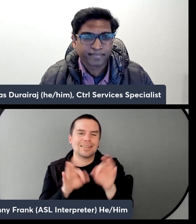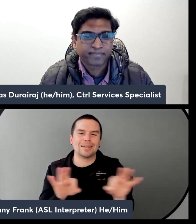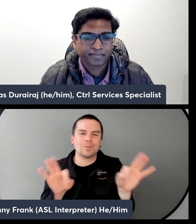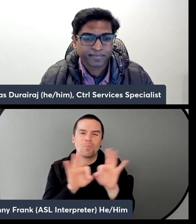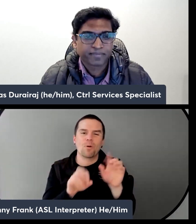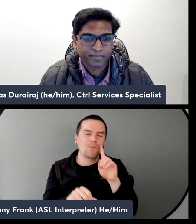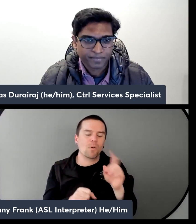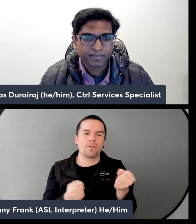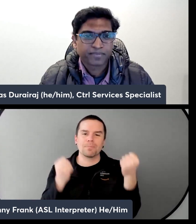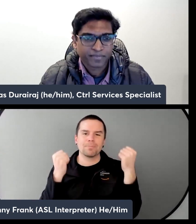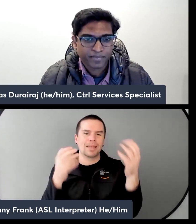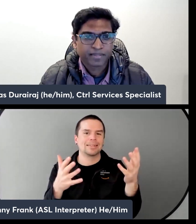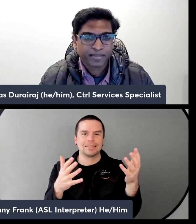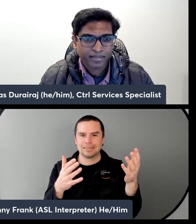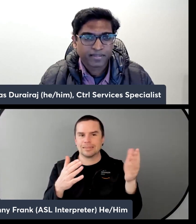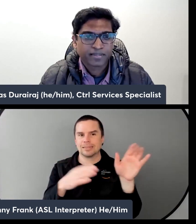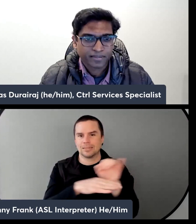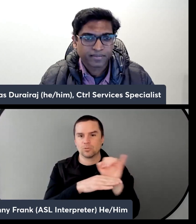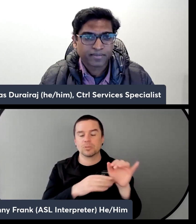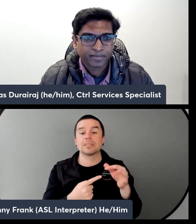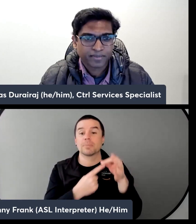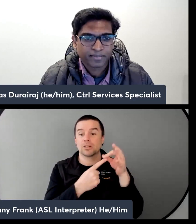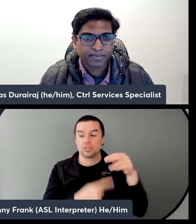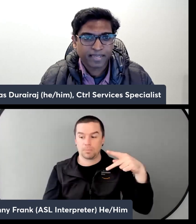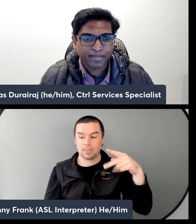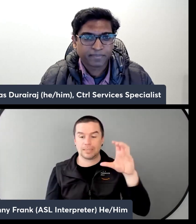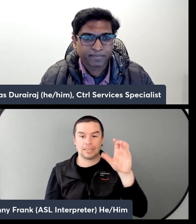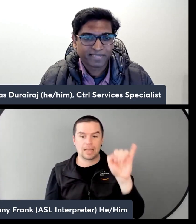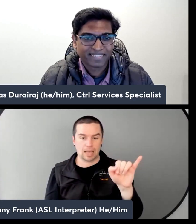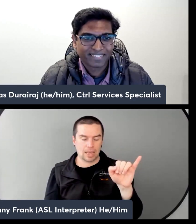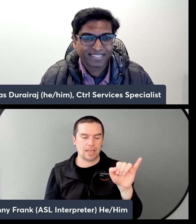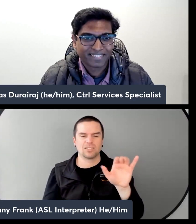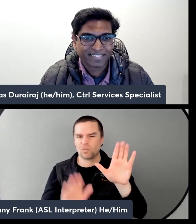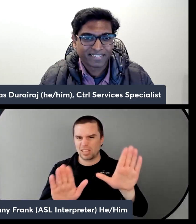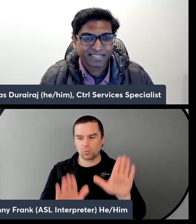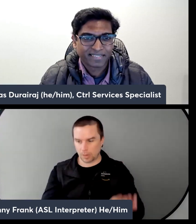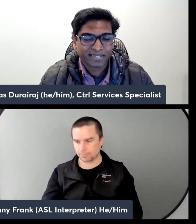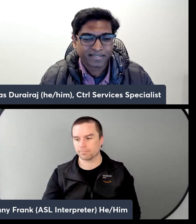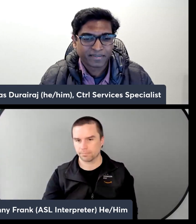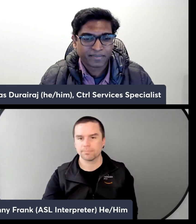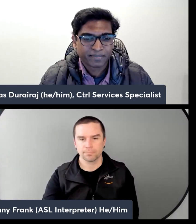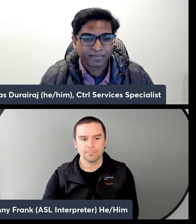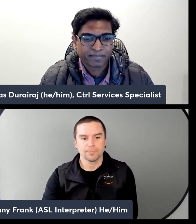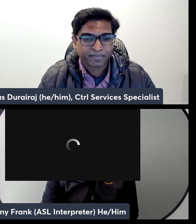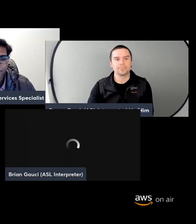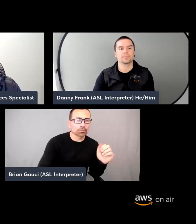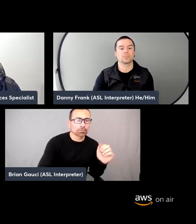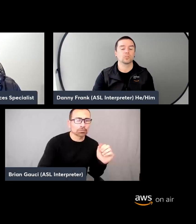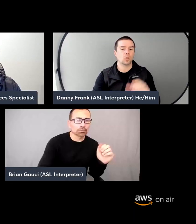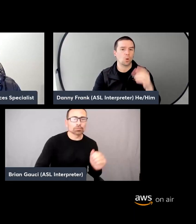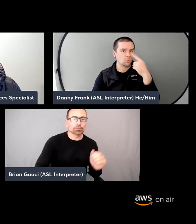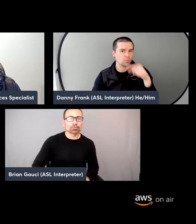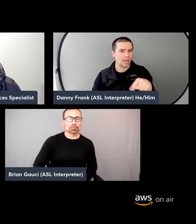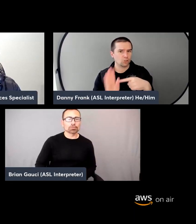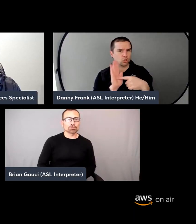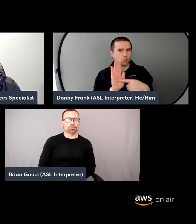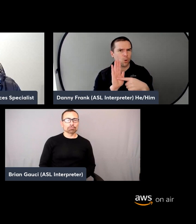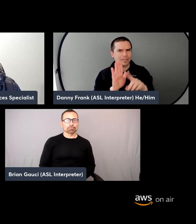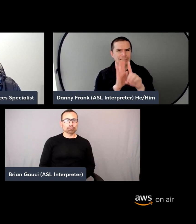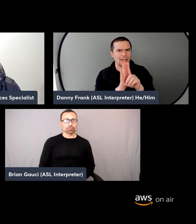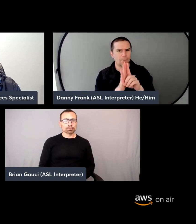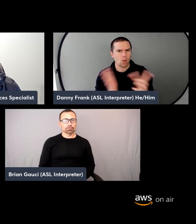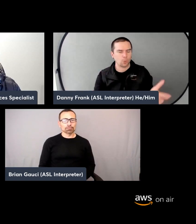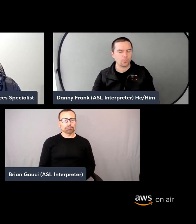industries, especially PCI. So no, that's great. So Chloe, can we see this, kind of see how this